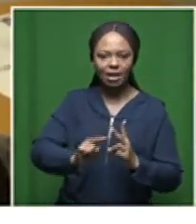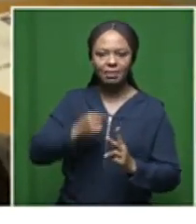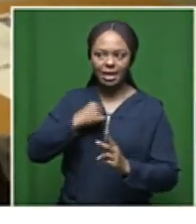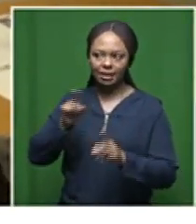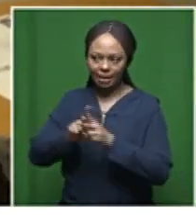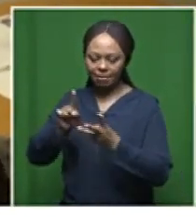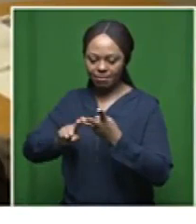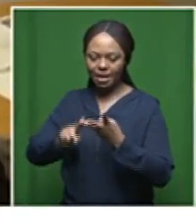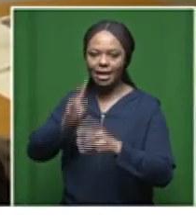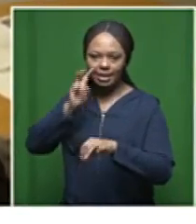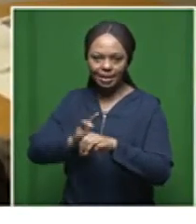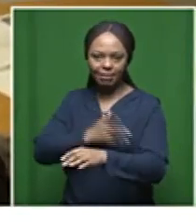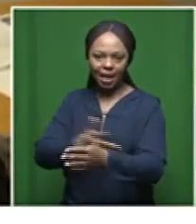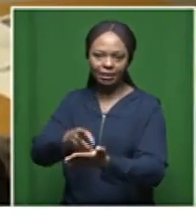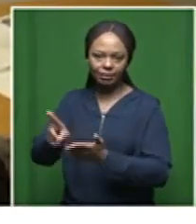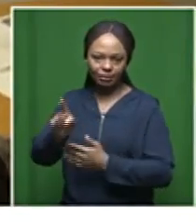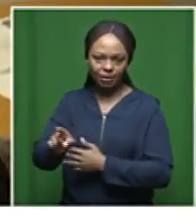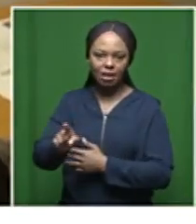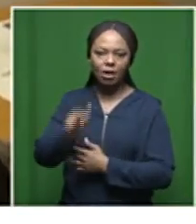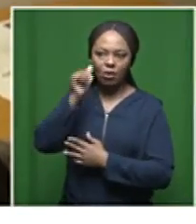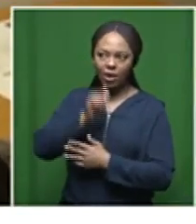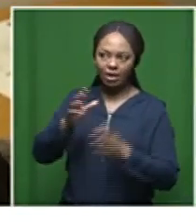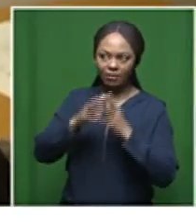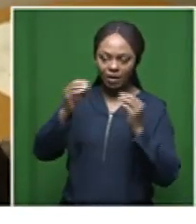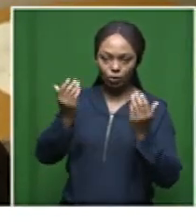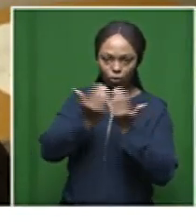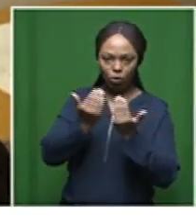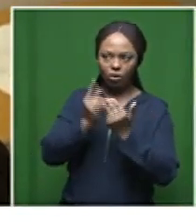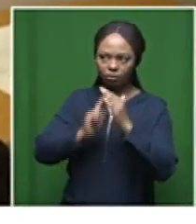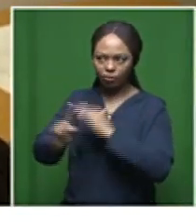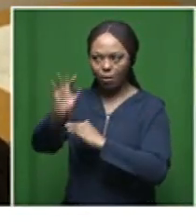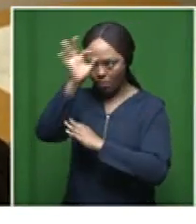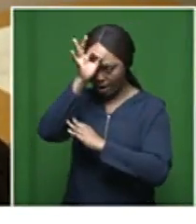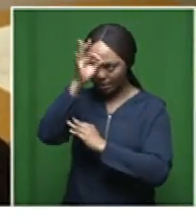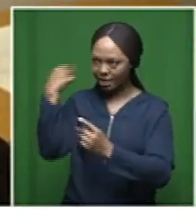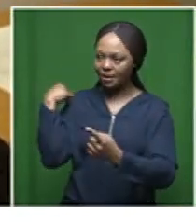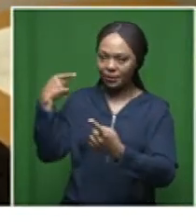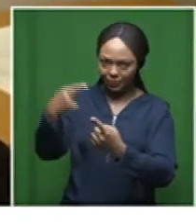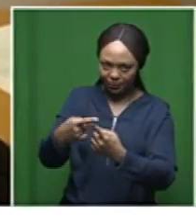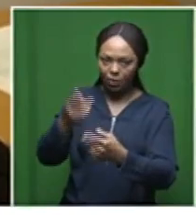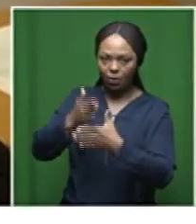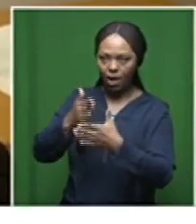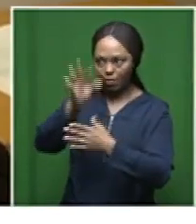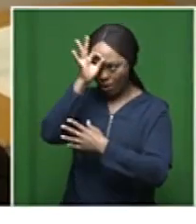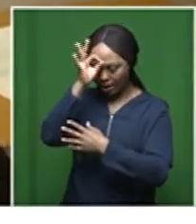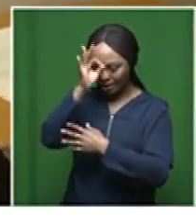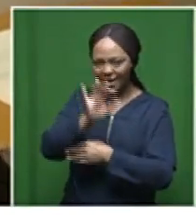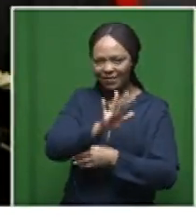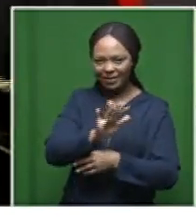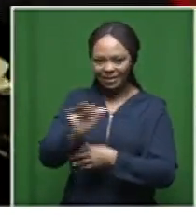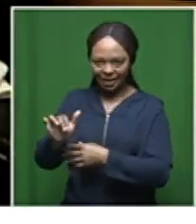I joined the police. And ever since I was in the police, I started donating. I'm now today on my 65th